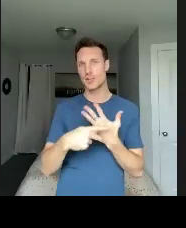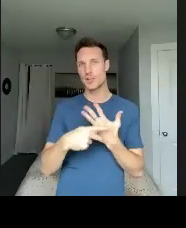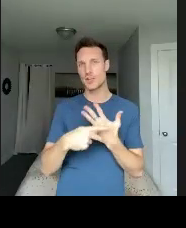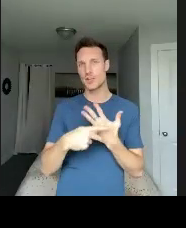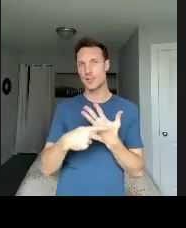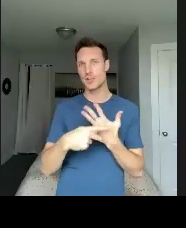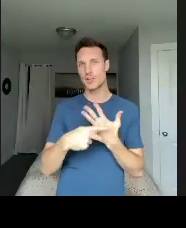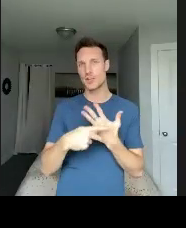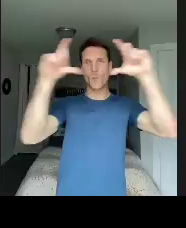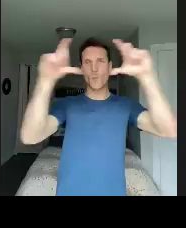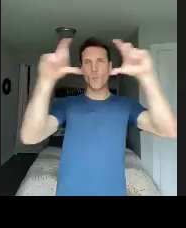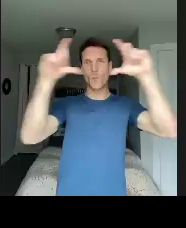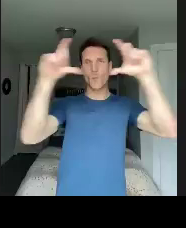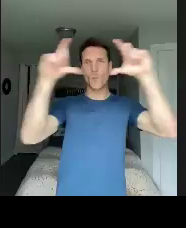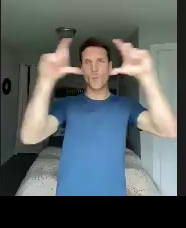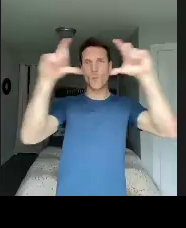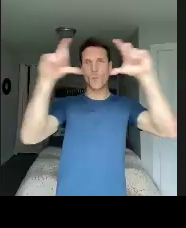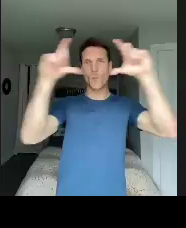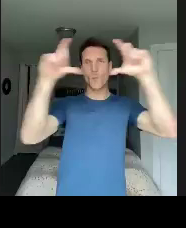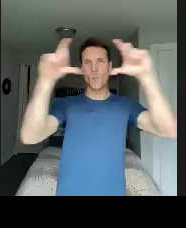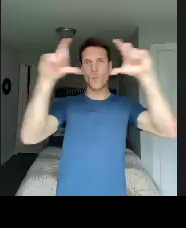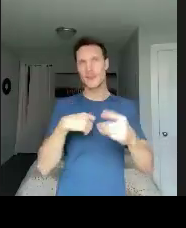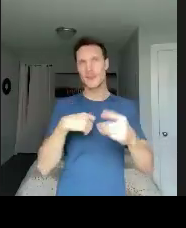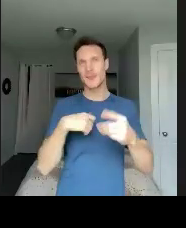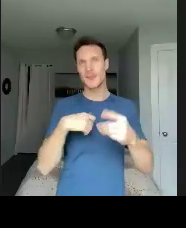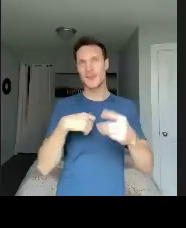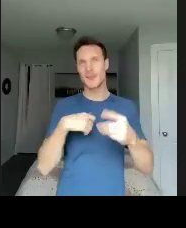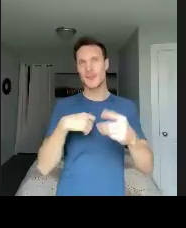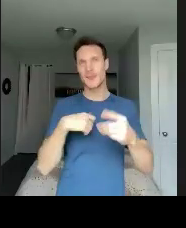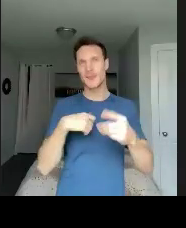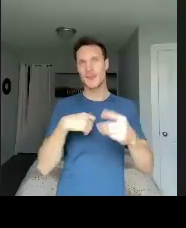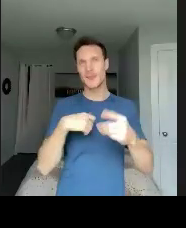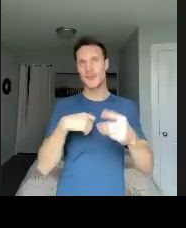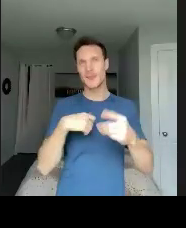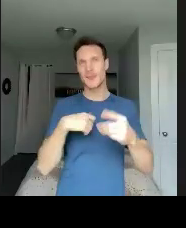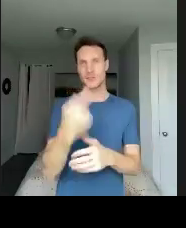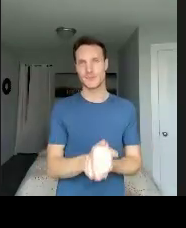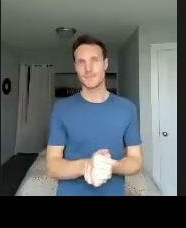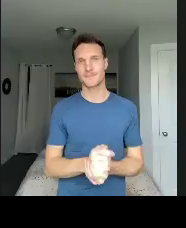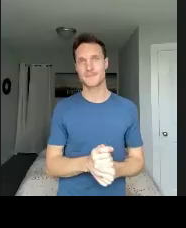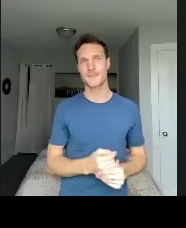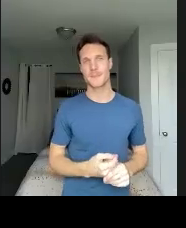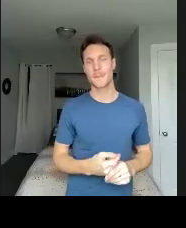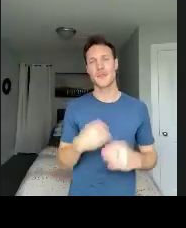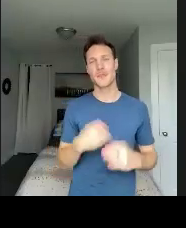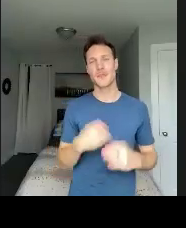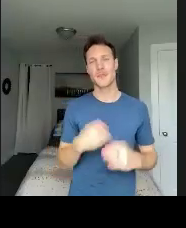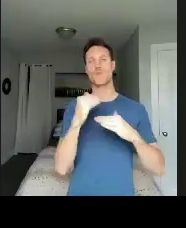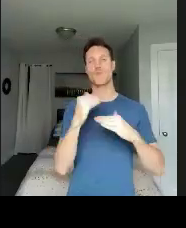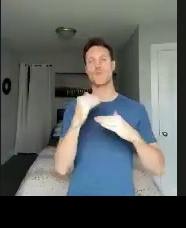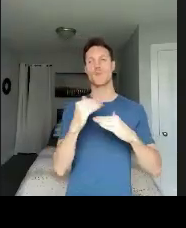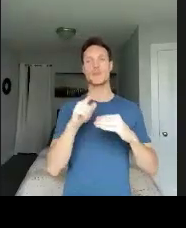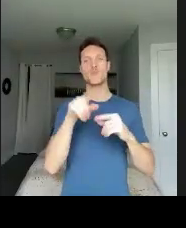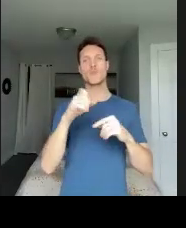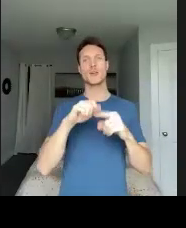1st. Current rate increases will go live July 1, 2004. Please look for